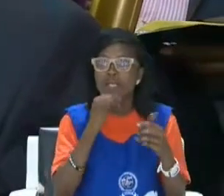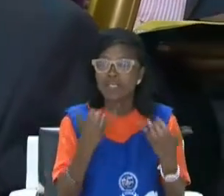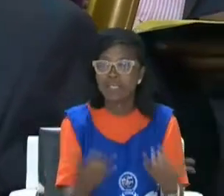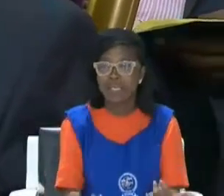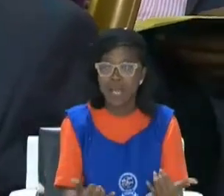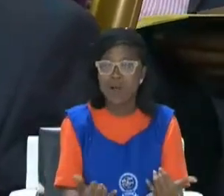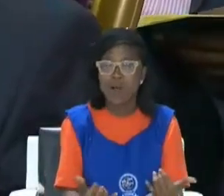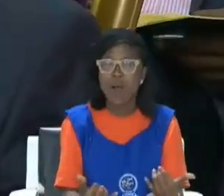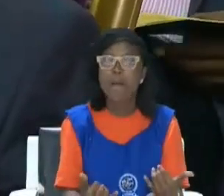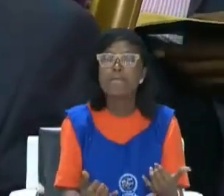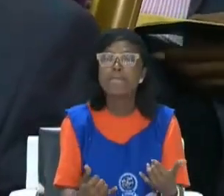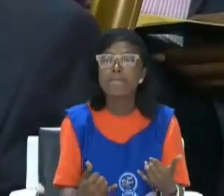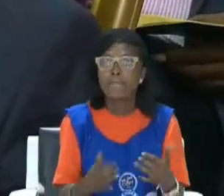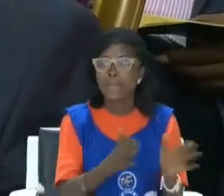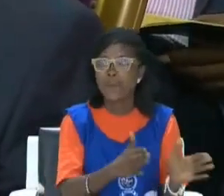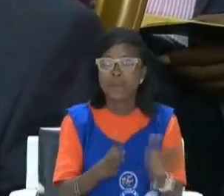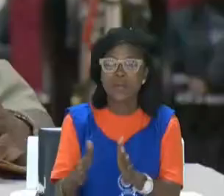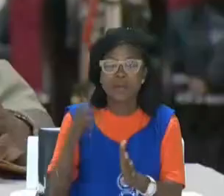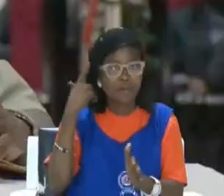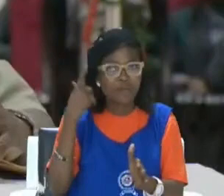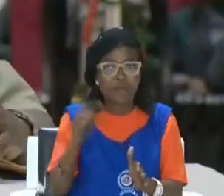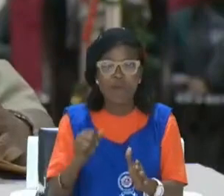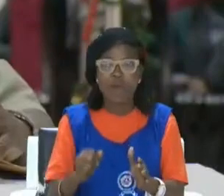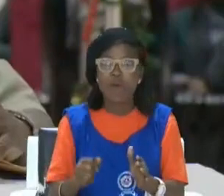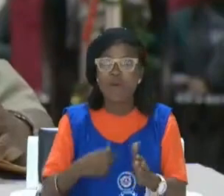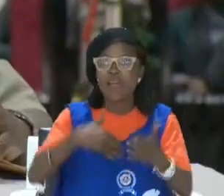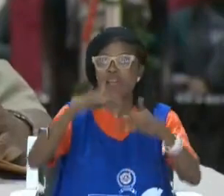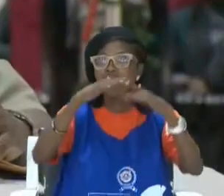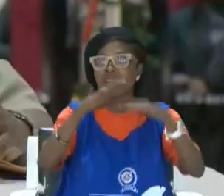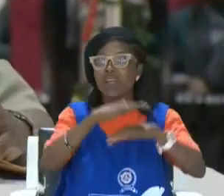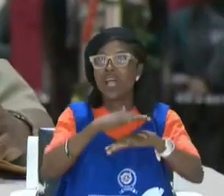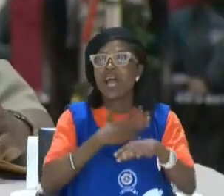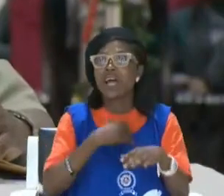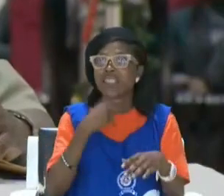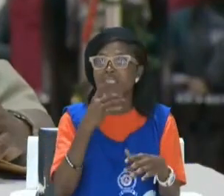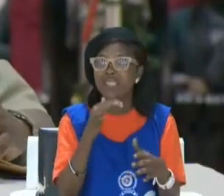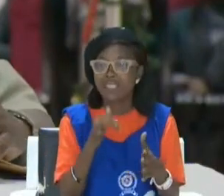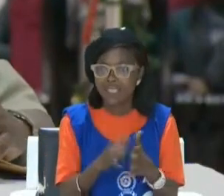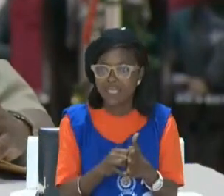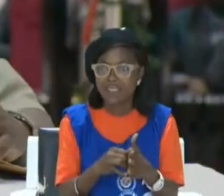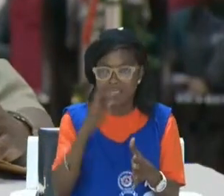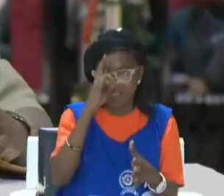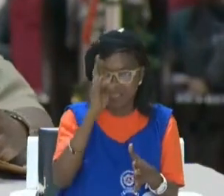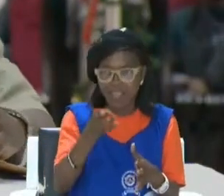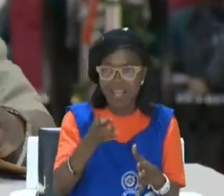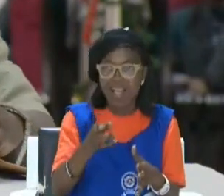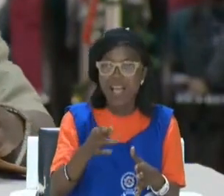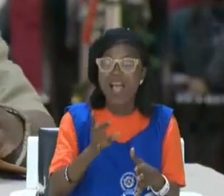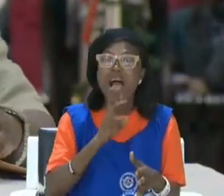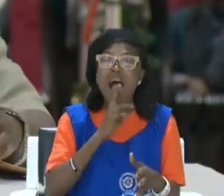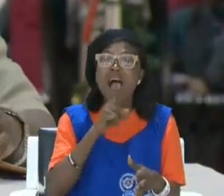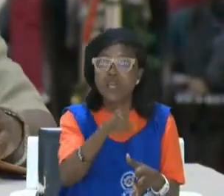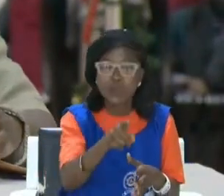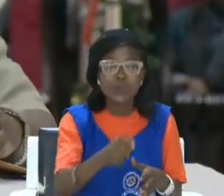prepare him for heaven and say, "Sir, are you born again?"